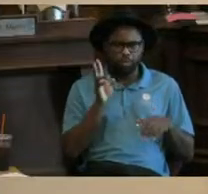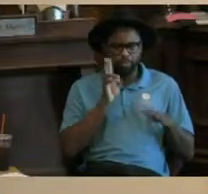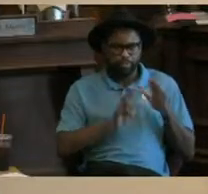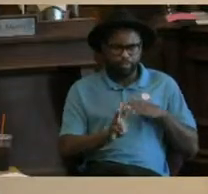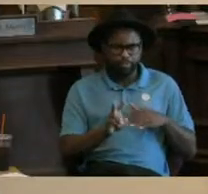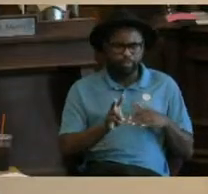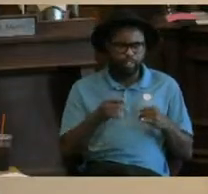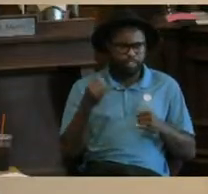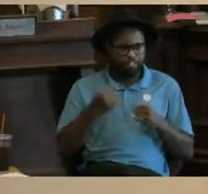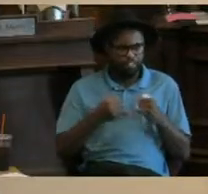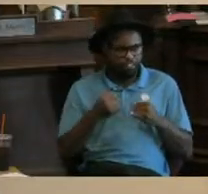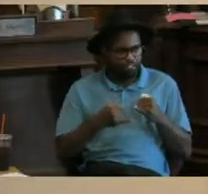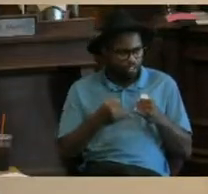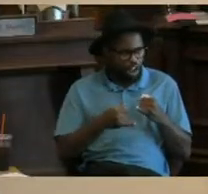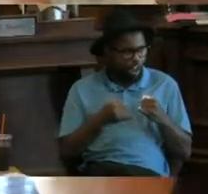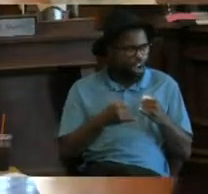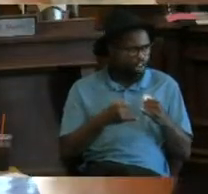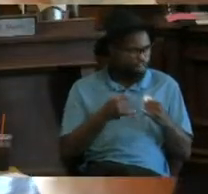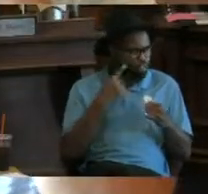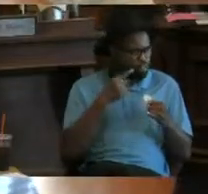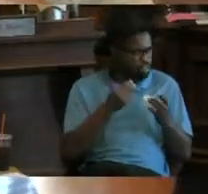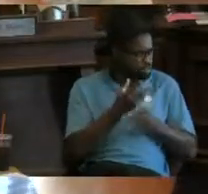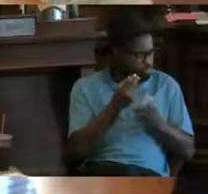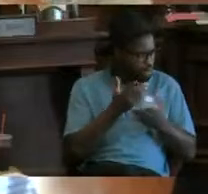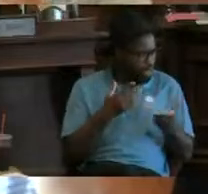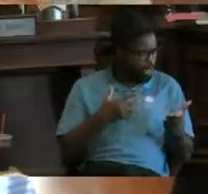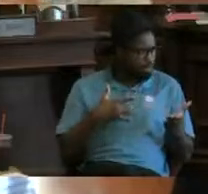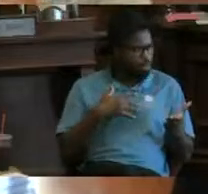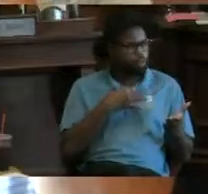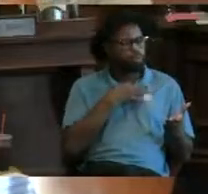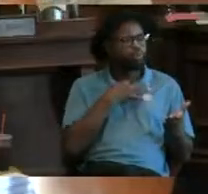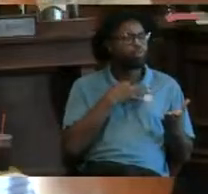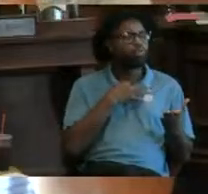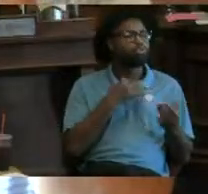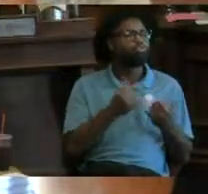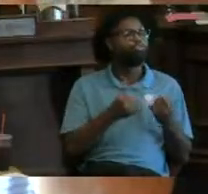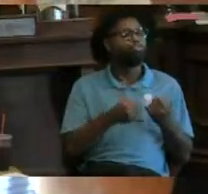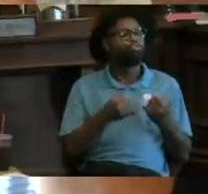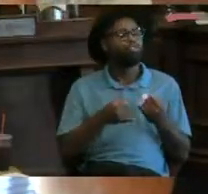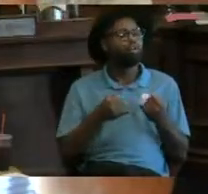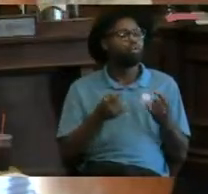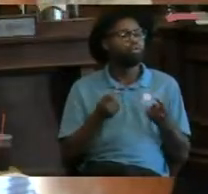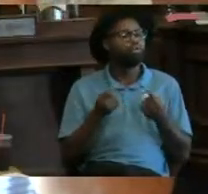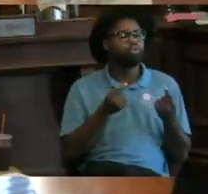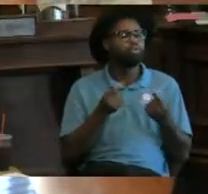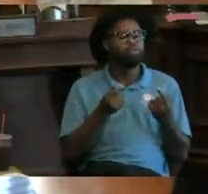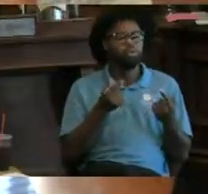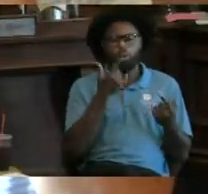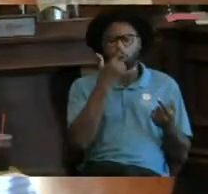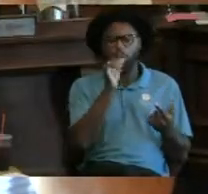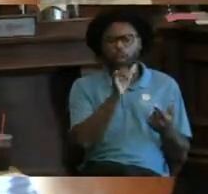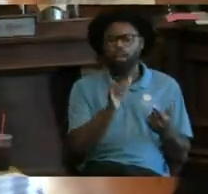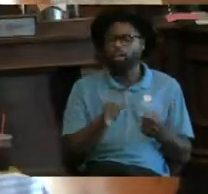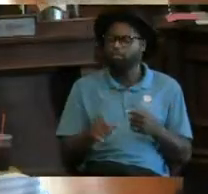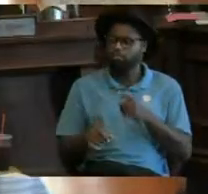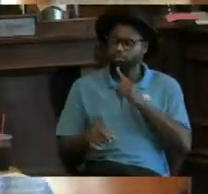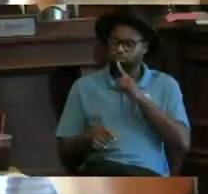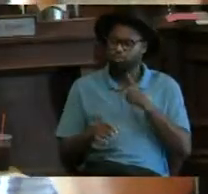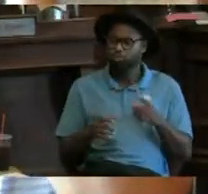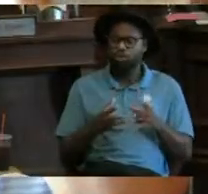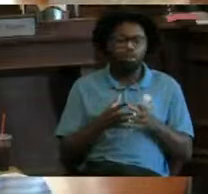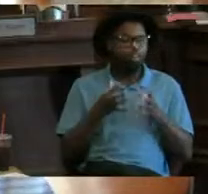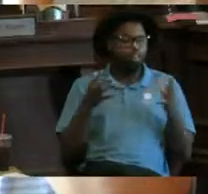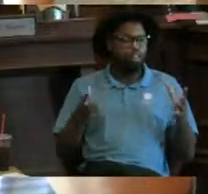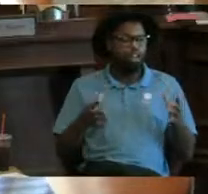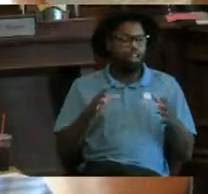touches on the project in the following spring. Can you just give a sense of, like, what are final touches? Yeah, so a lot of it is what we call